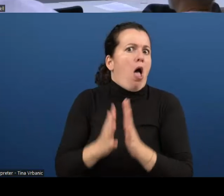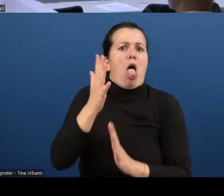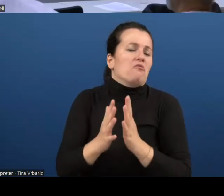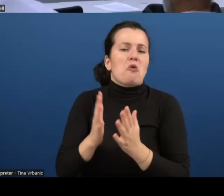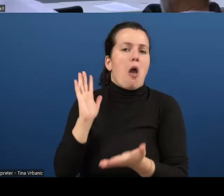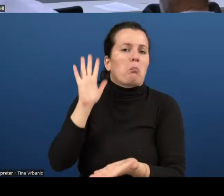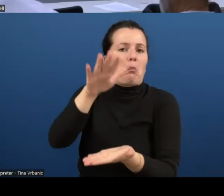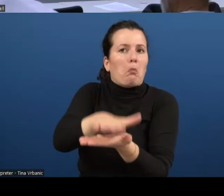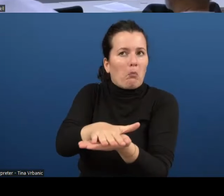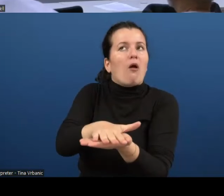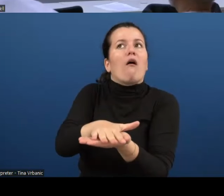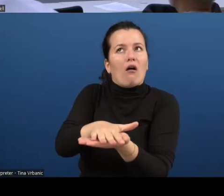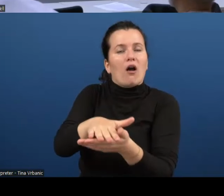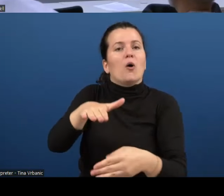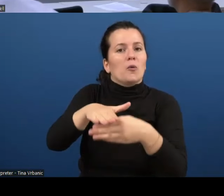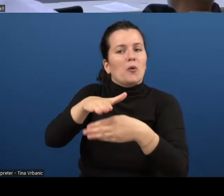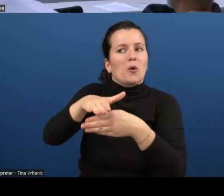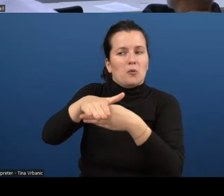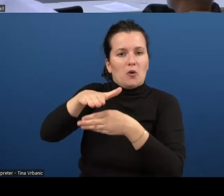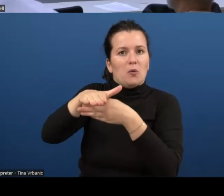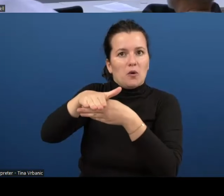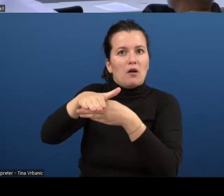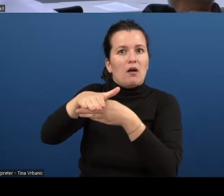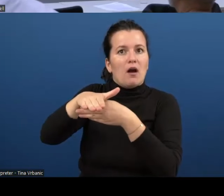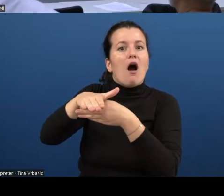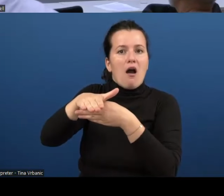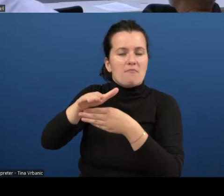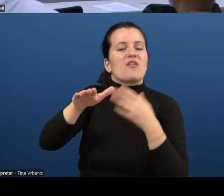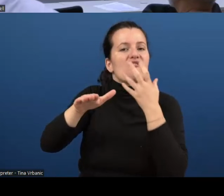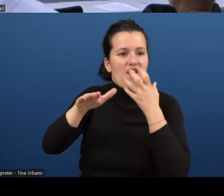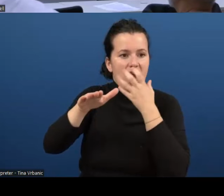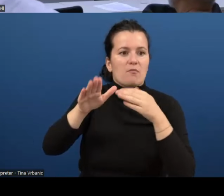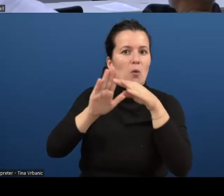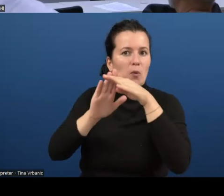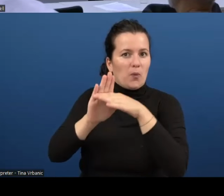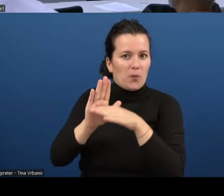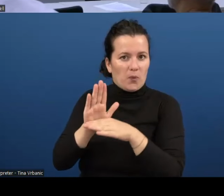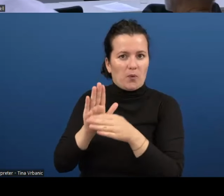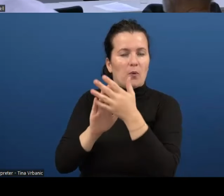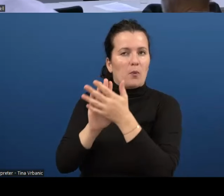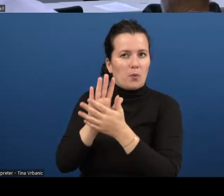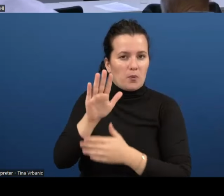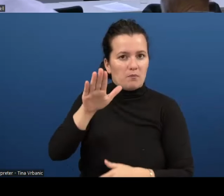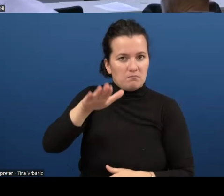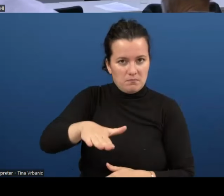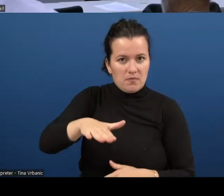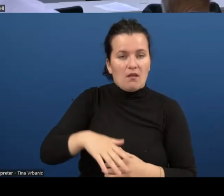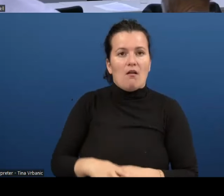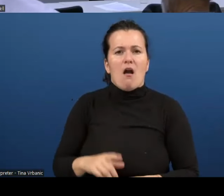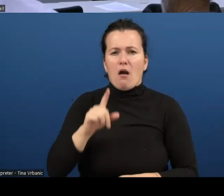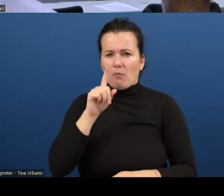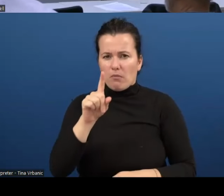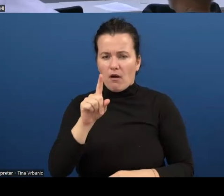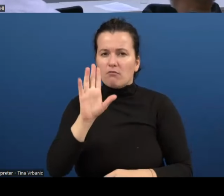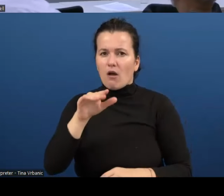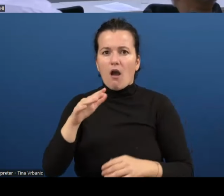it. And indeed, if you put your hand on it, it feels warm. Now, what happens if you interlace these